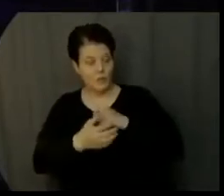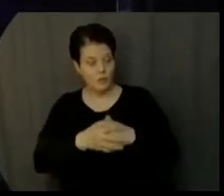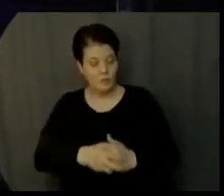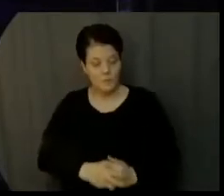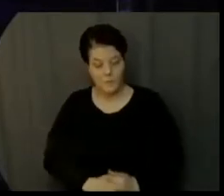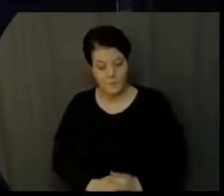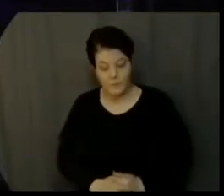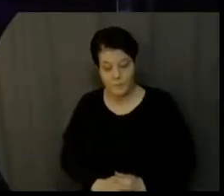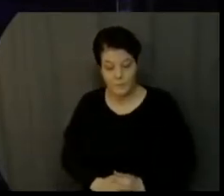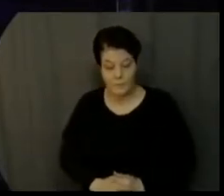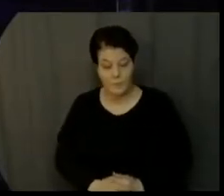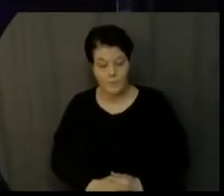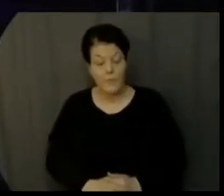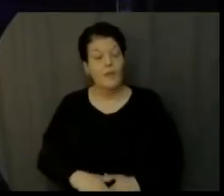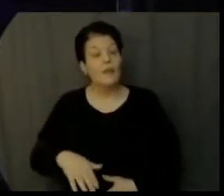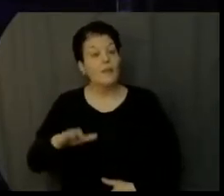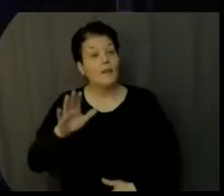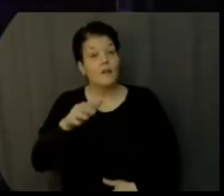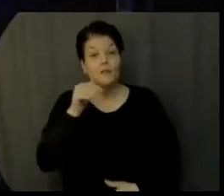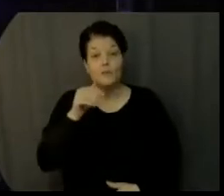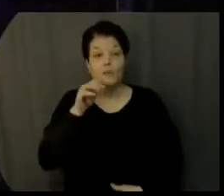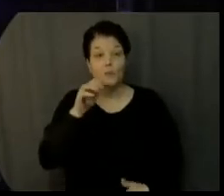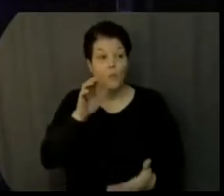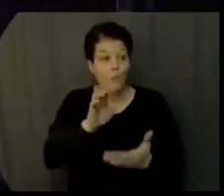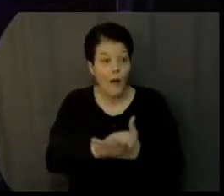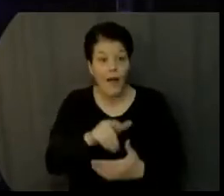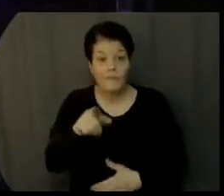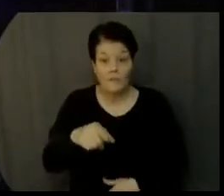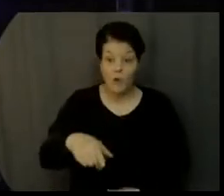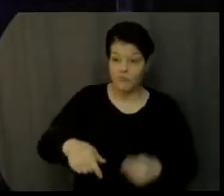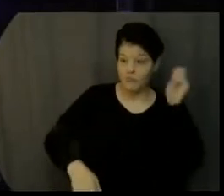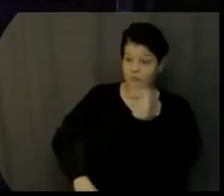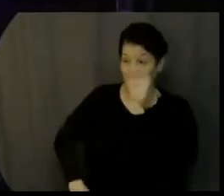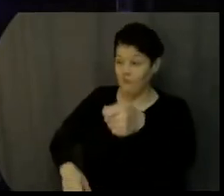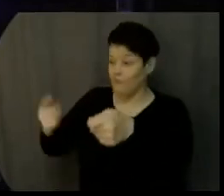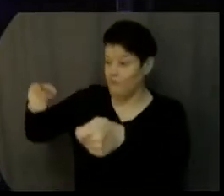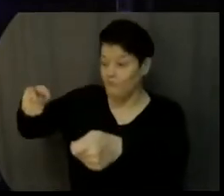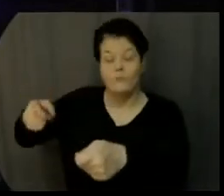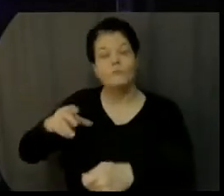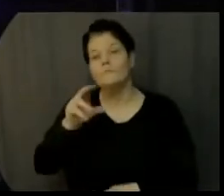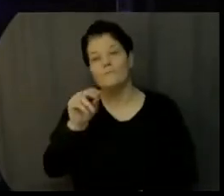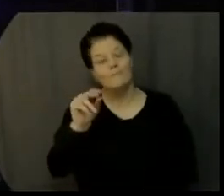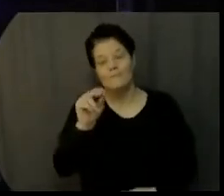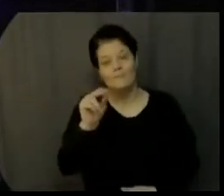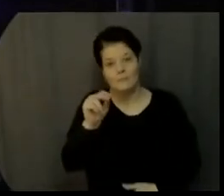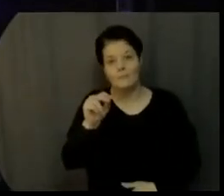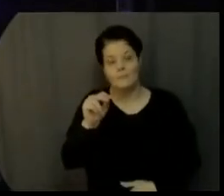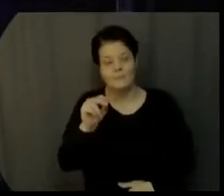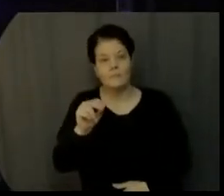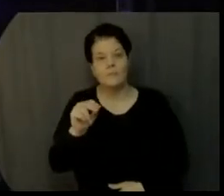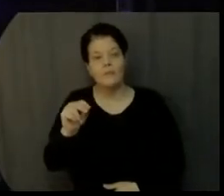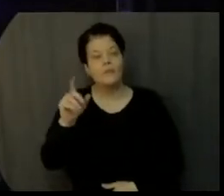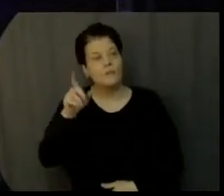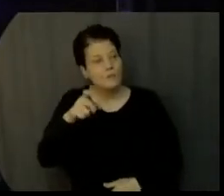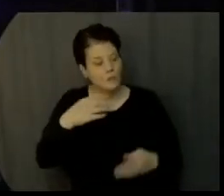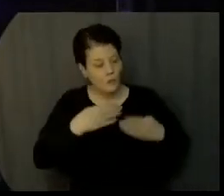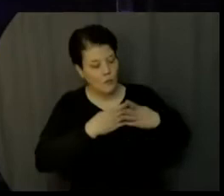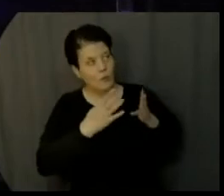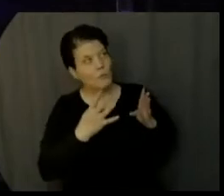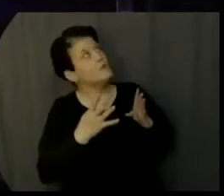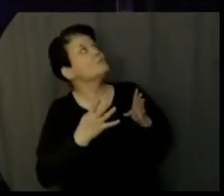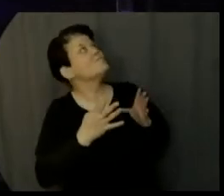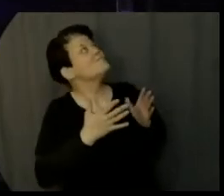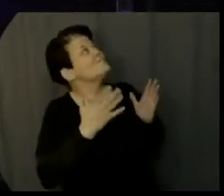going to tell my wife this. No, you read this and say, oh, God, what are you saying to me? How are you trying to shape me